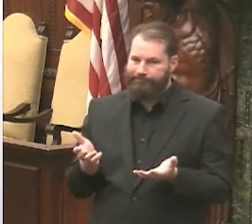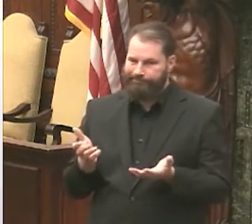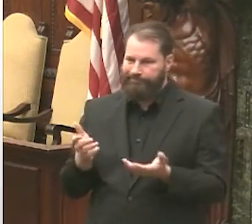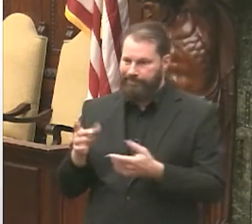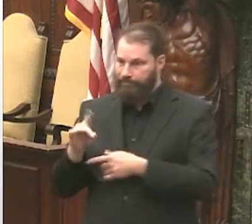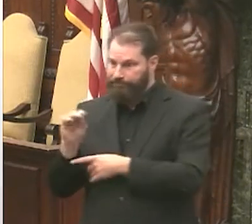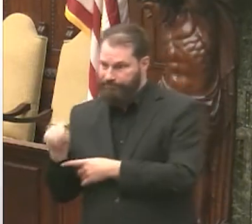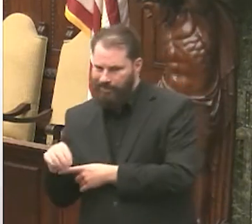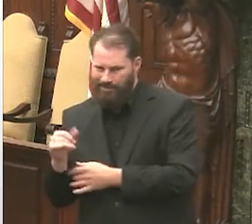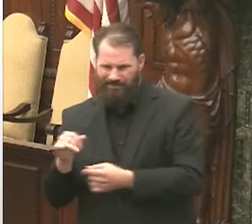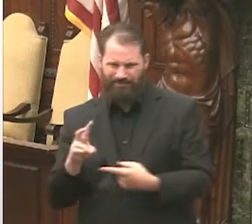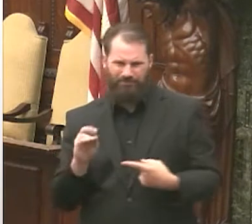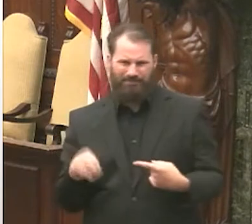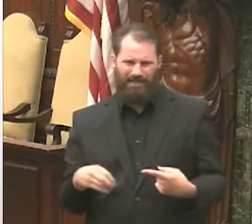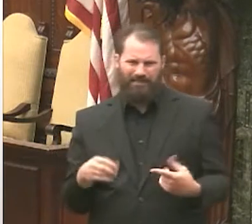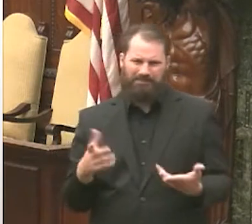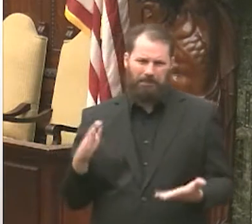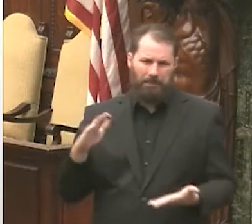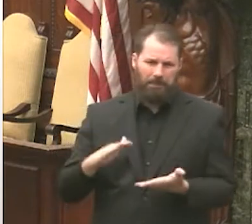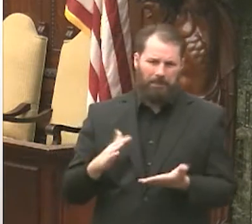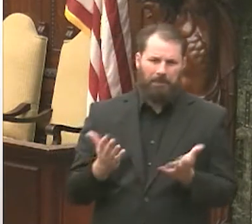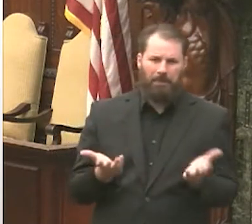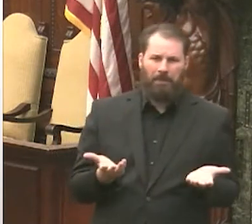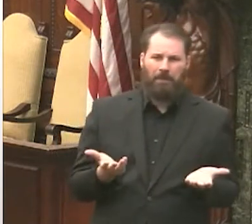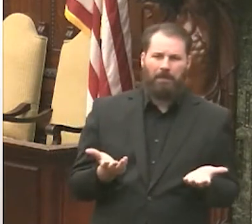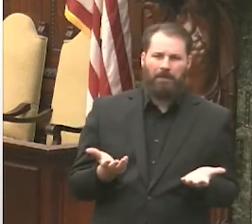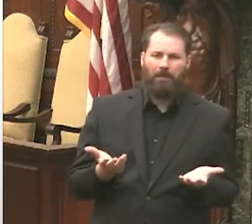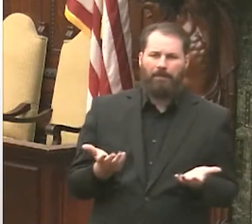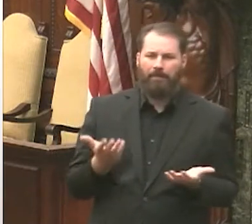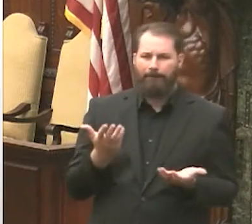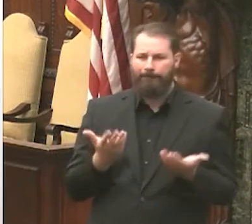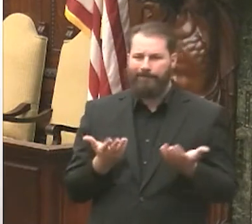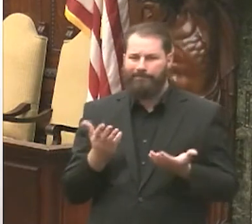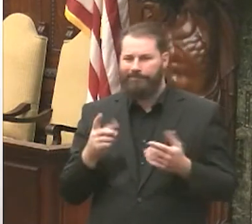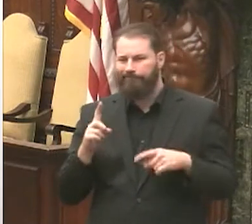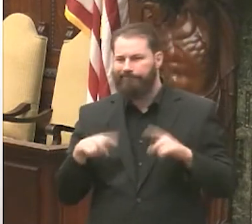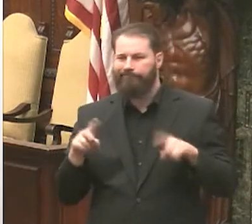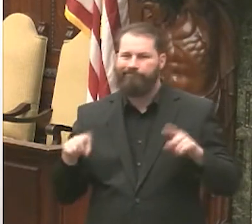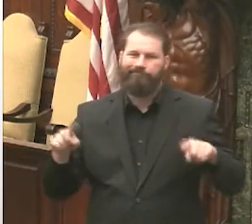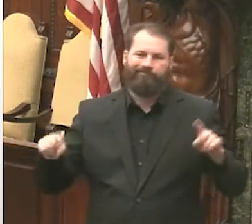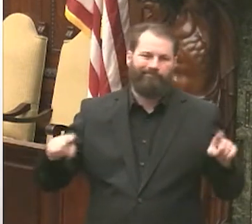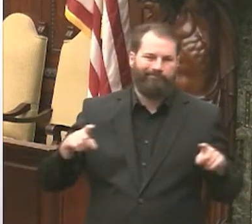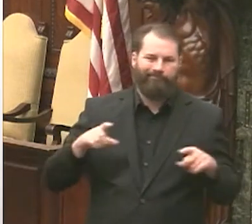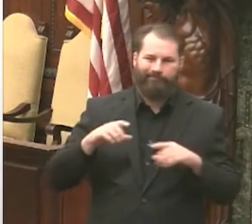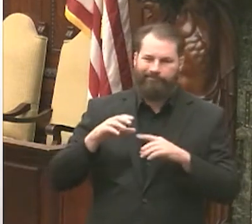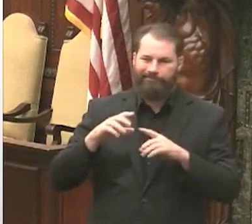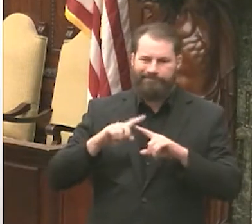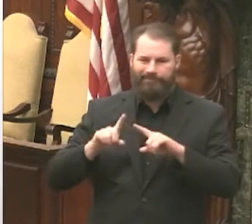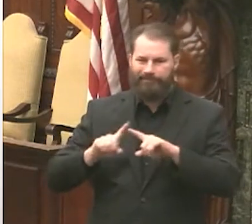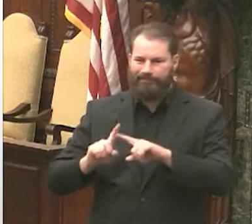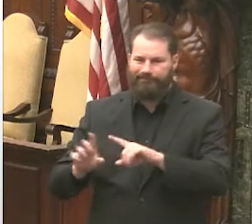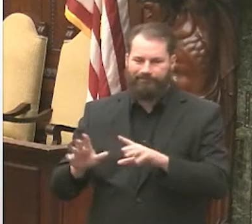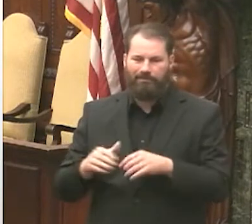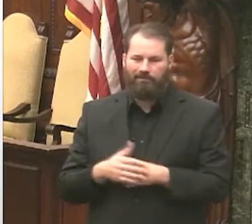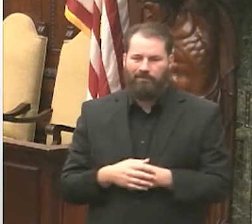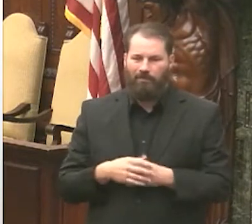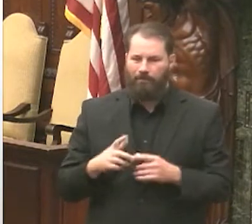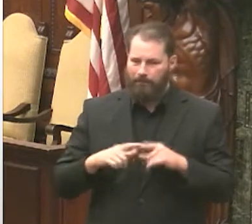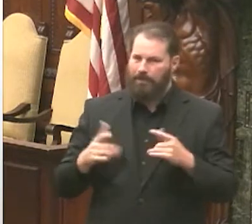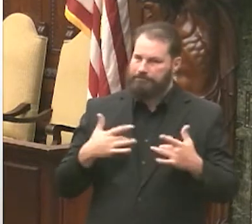variation. There's going to be random variation from week to week in our observations, but definitely it's a reason for our concern. So we need to keep this up,